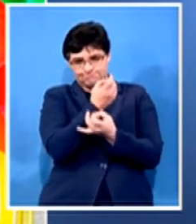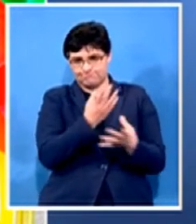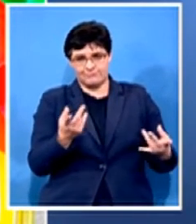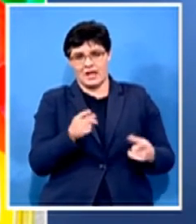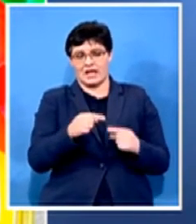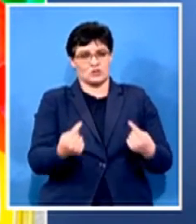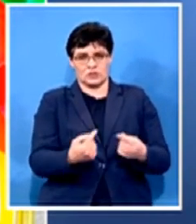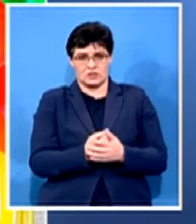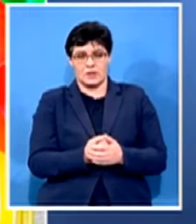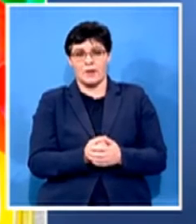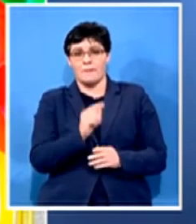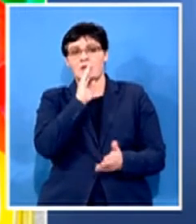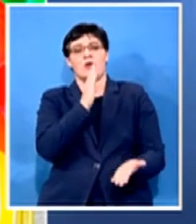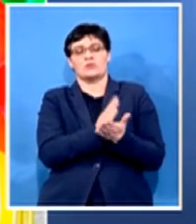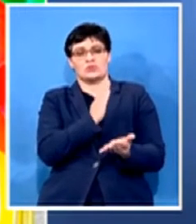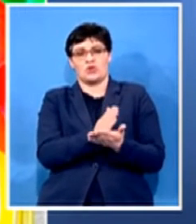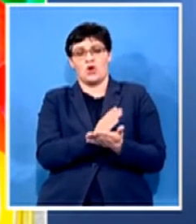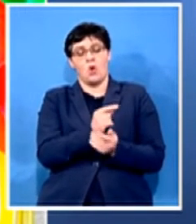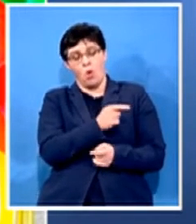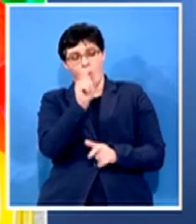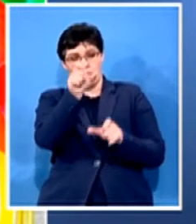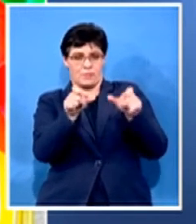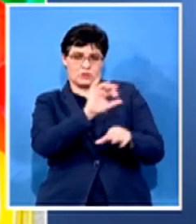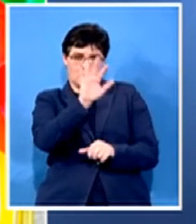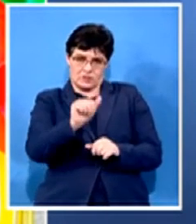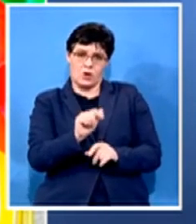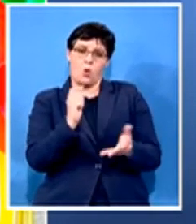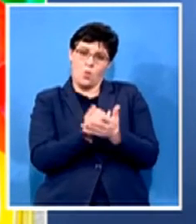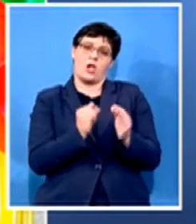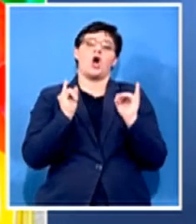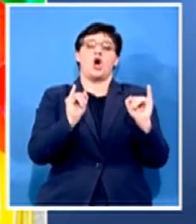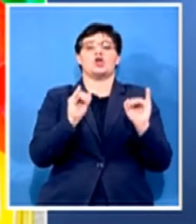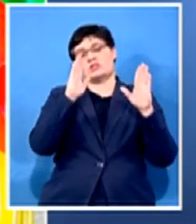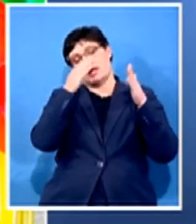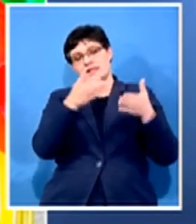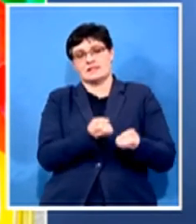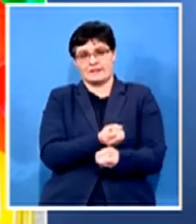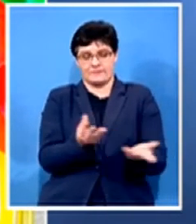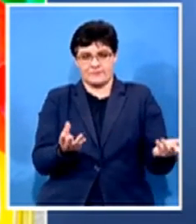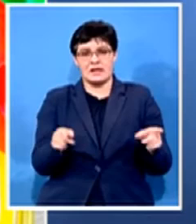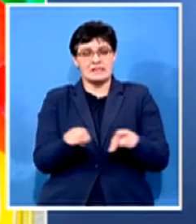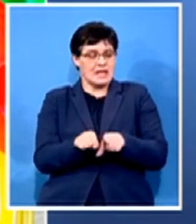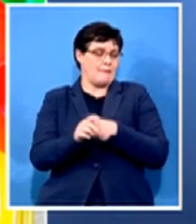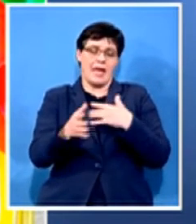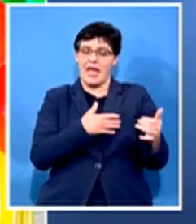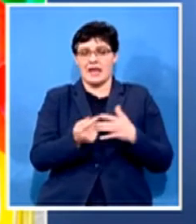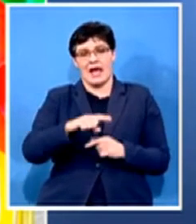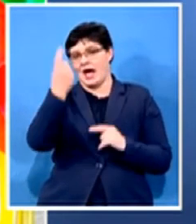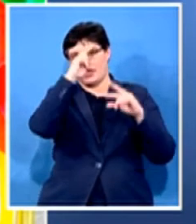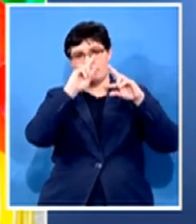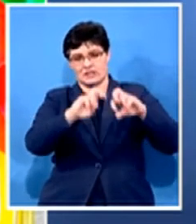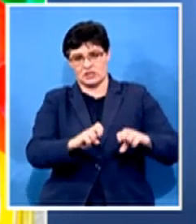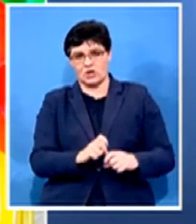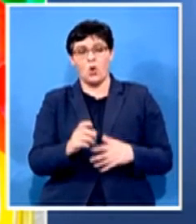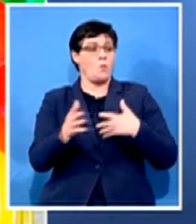South Africans that this will receive urgent attention, as is the case with any other investigation. You'll know that whenever there's an excess of 5 people